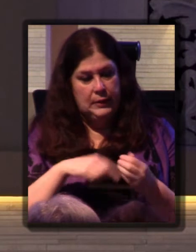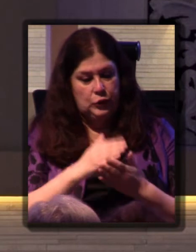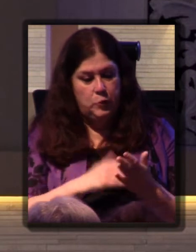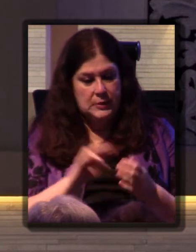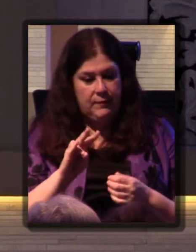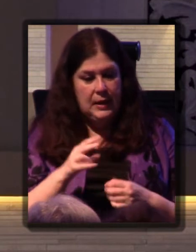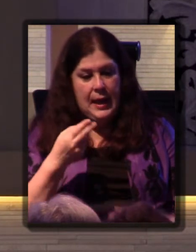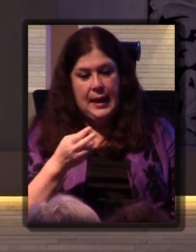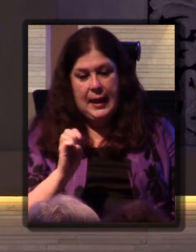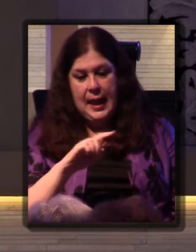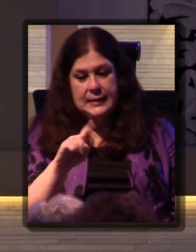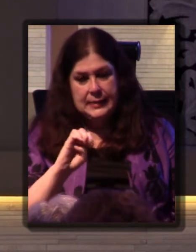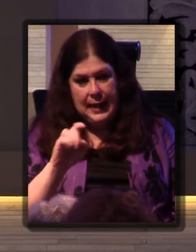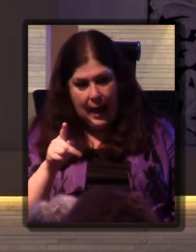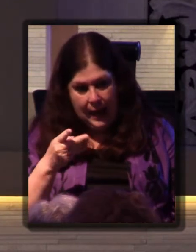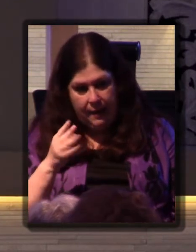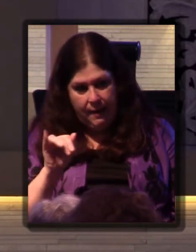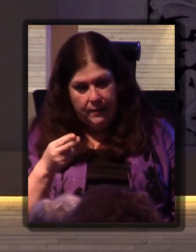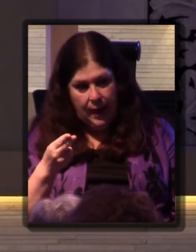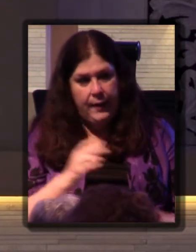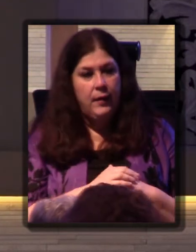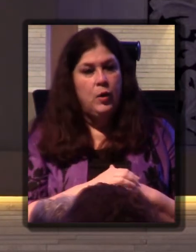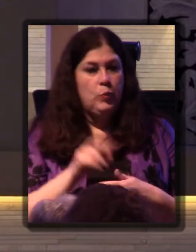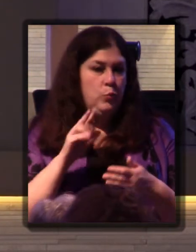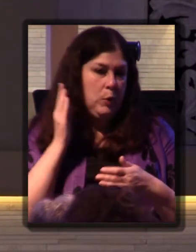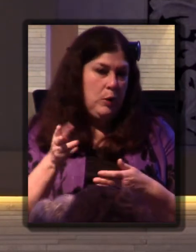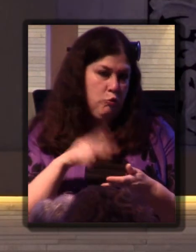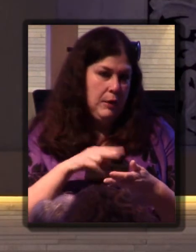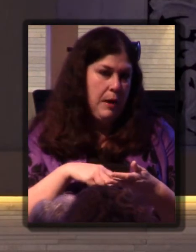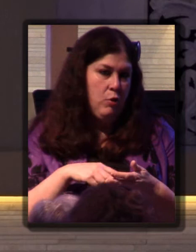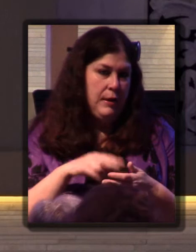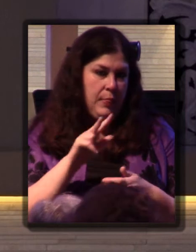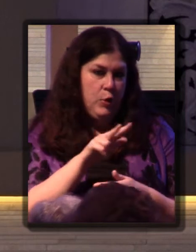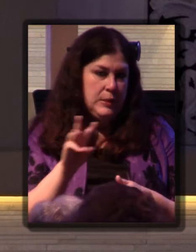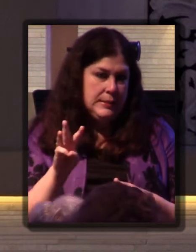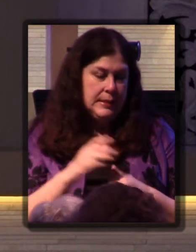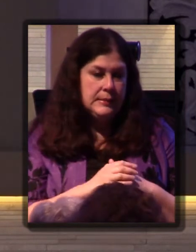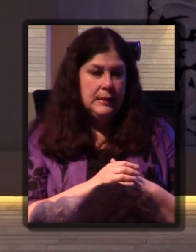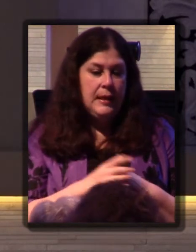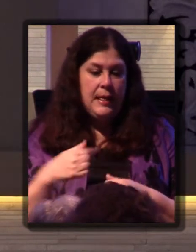in chapter 7, and King Hezekiah, who we will be reading about in chapter